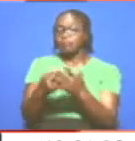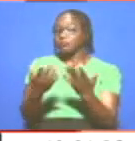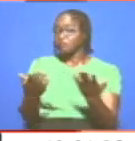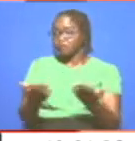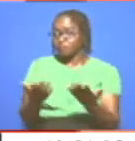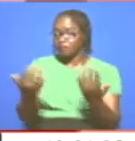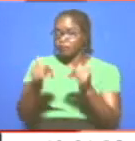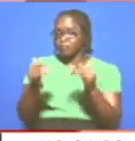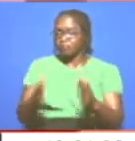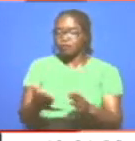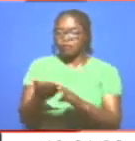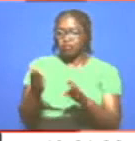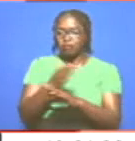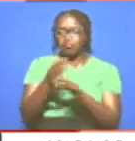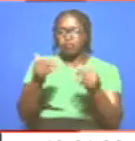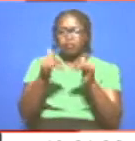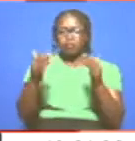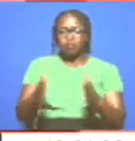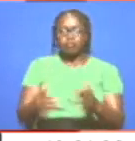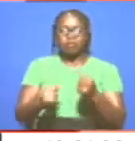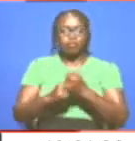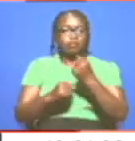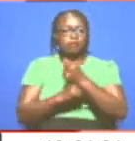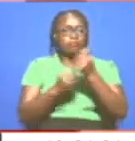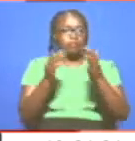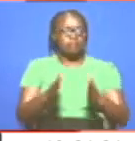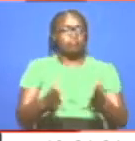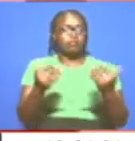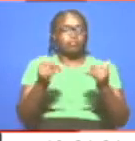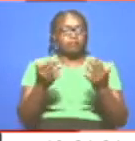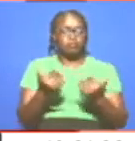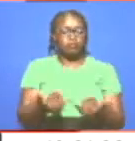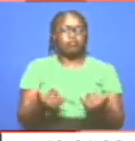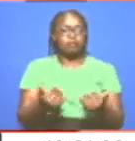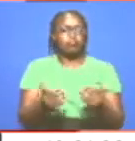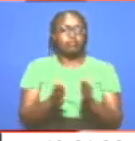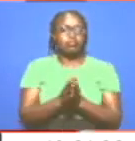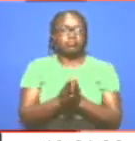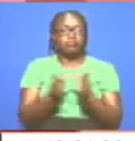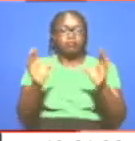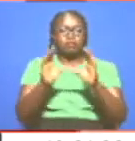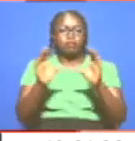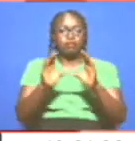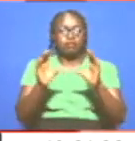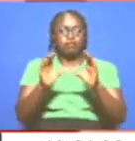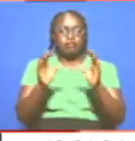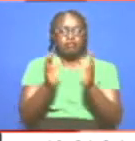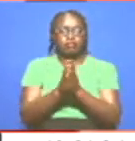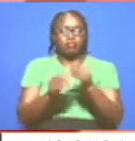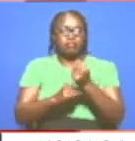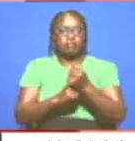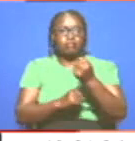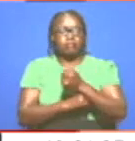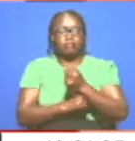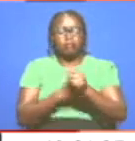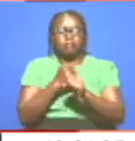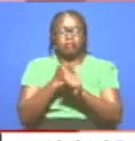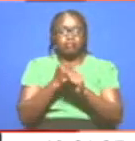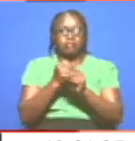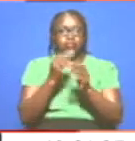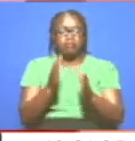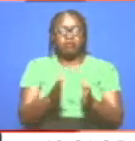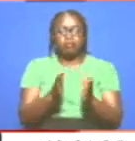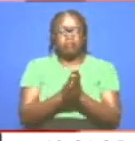from the ex-players, the supporters, the players who are there now, the coaches, and the supporting staff. So how do we move